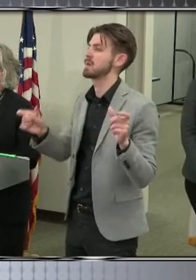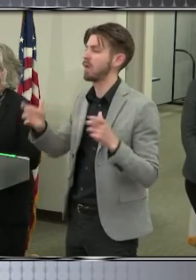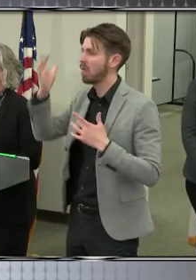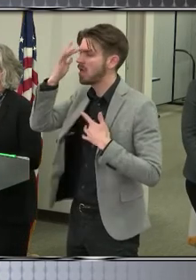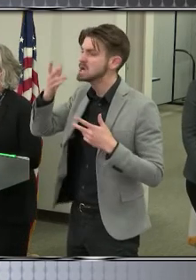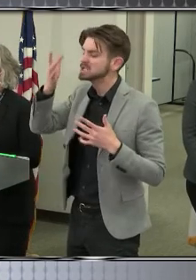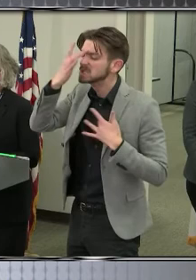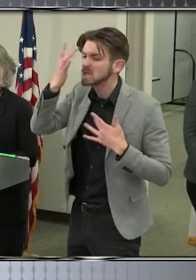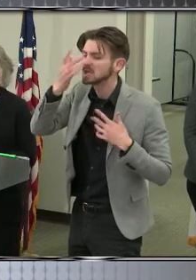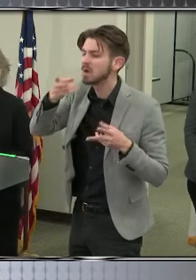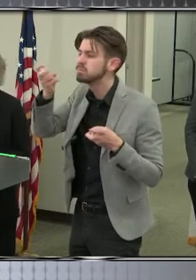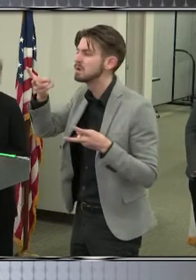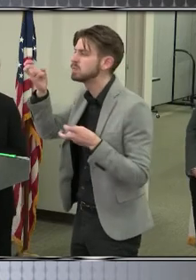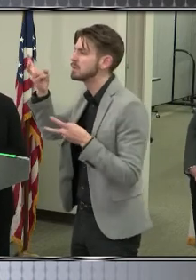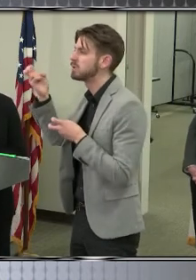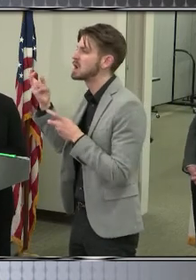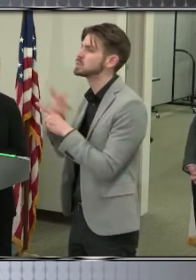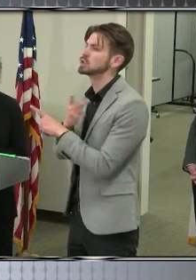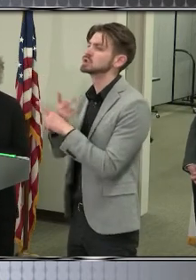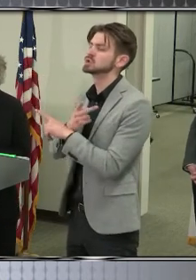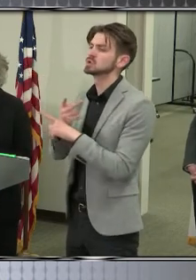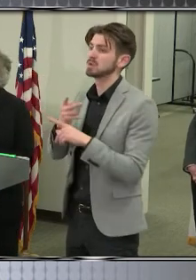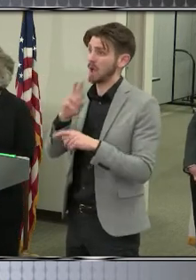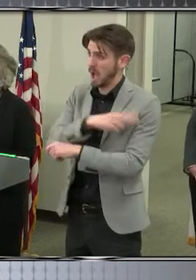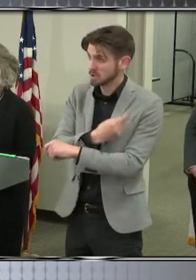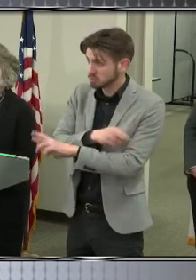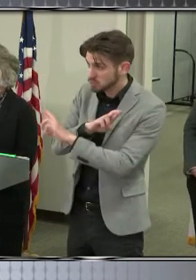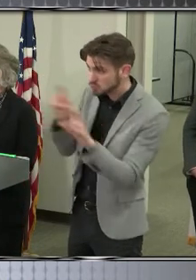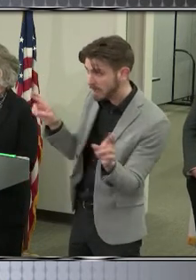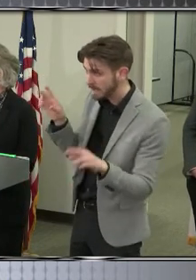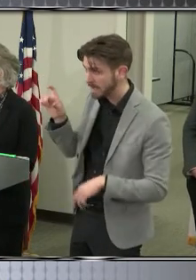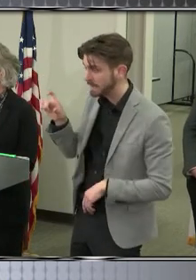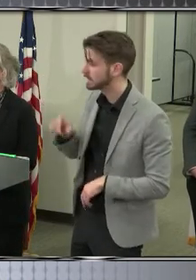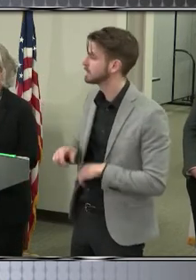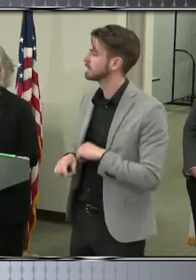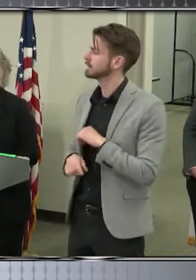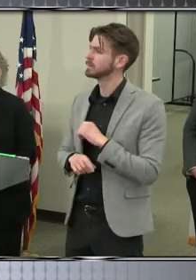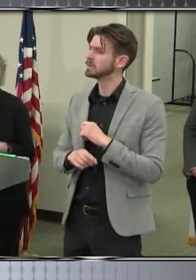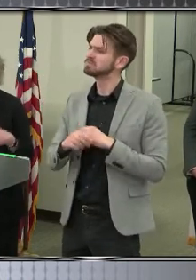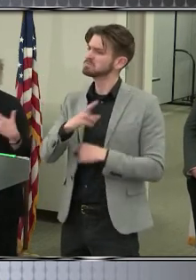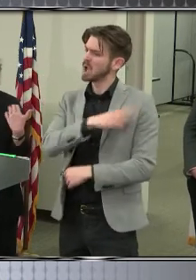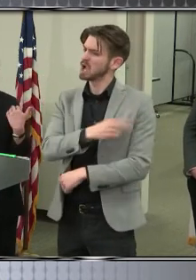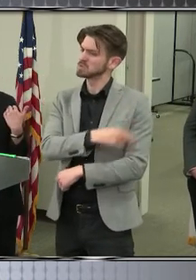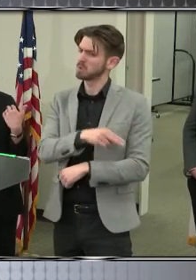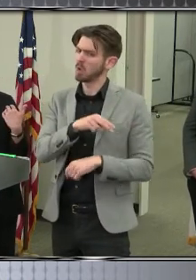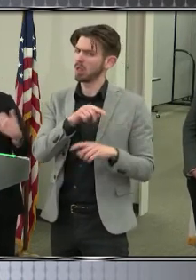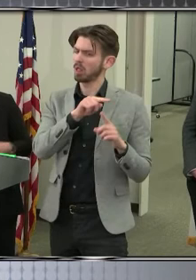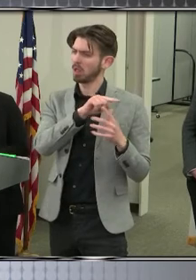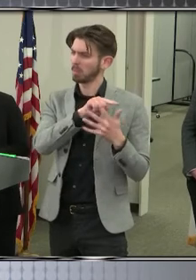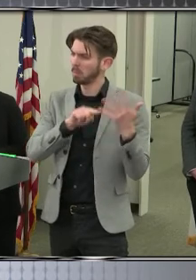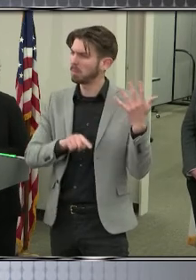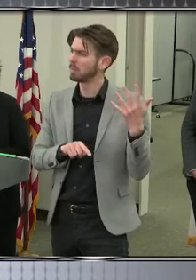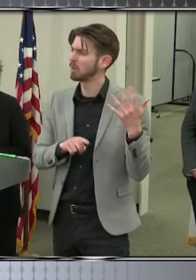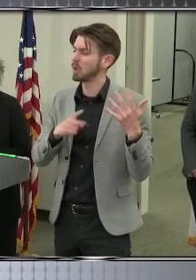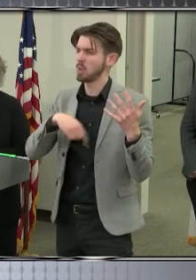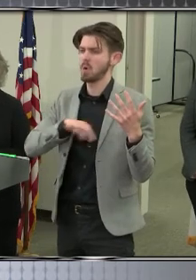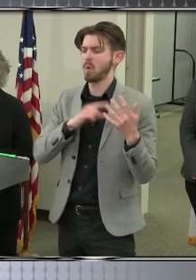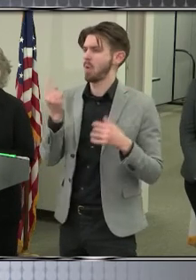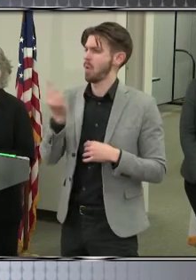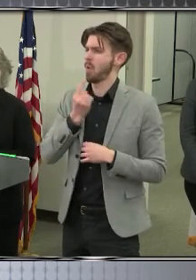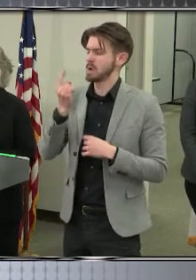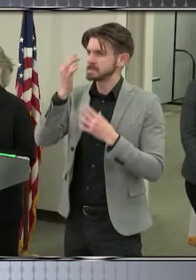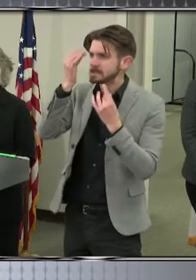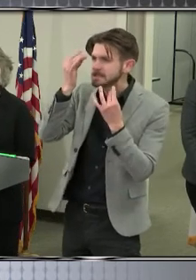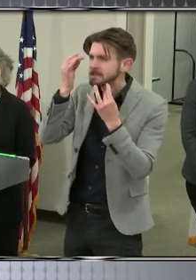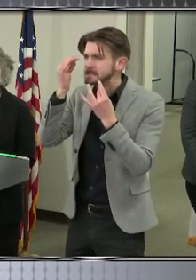overwhelmed? So the hospitals are constantly, as we in public health do some background and we're constantly